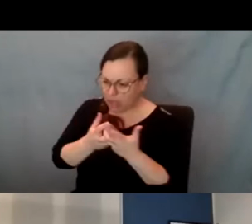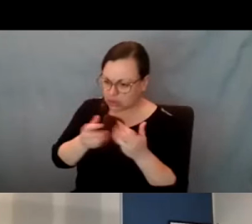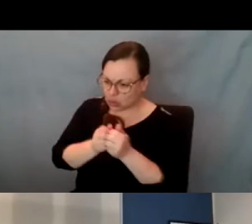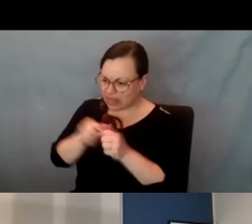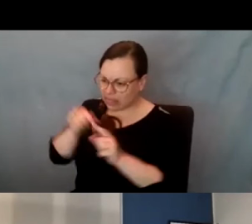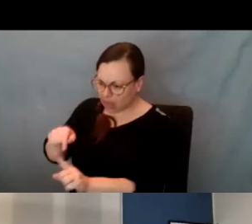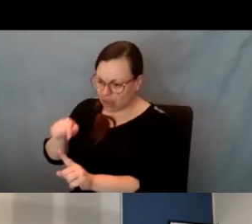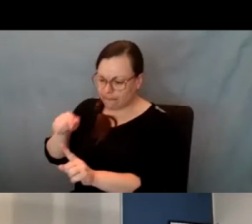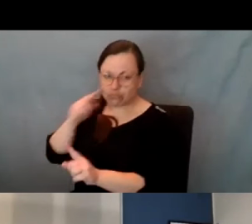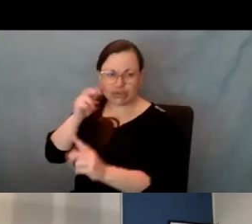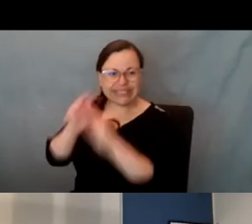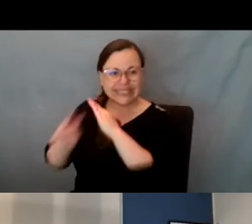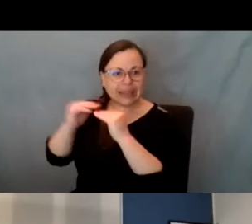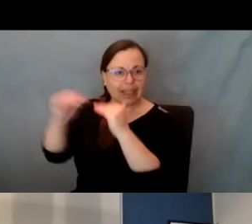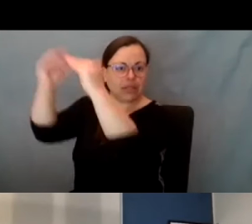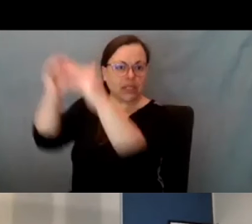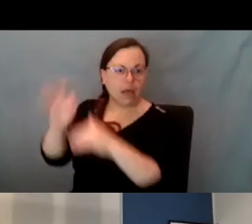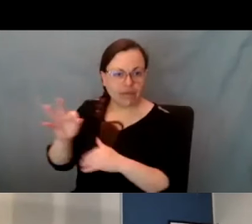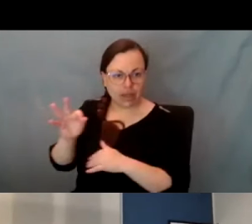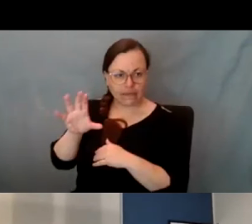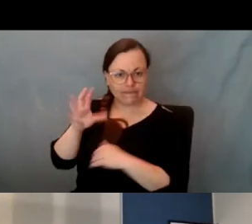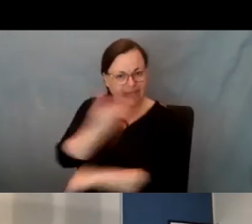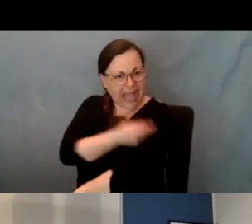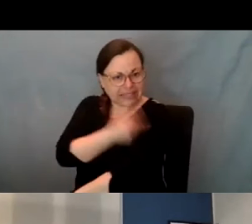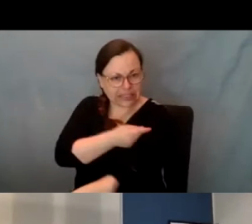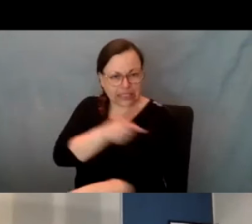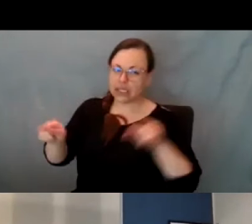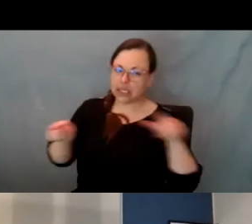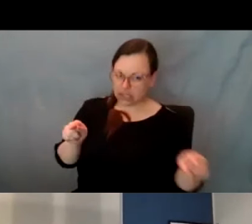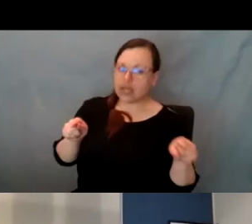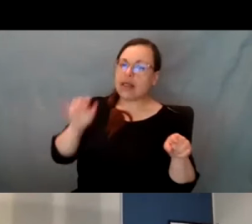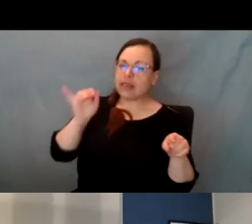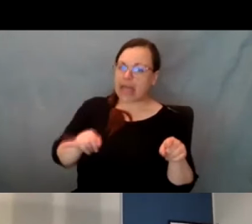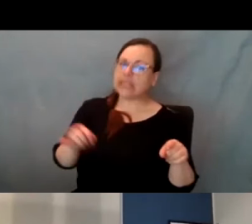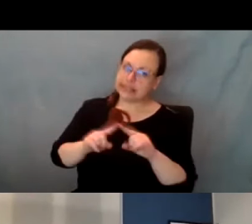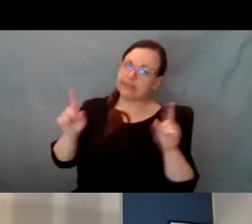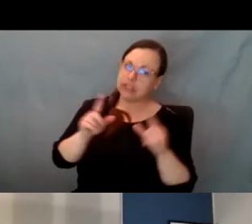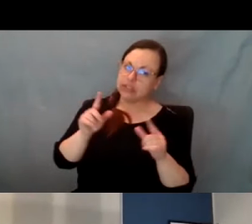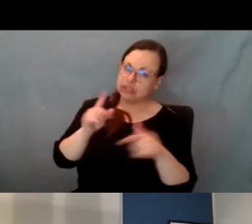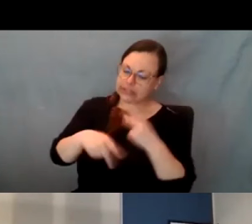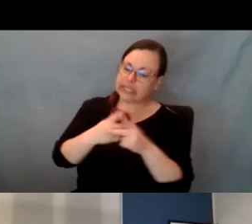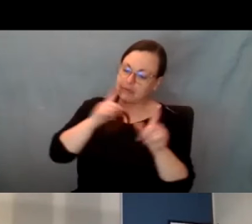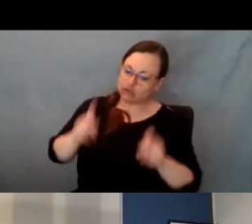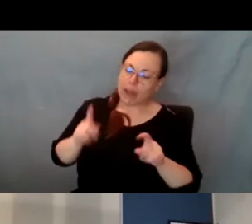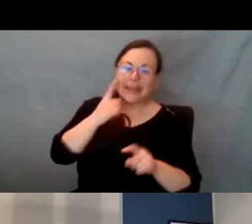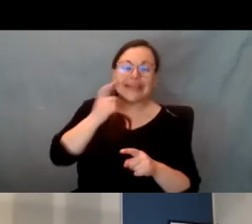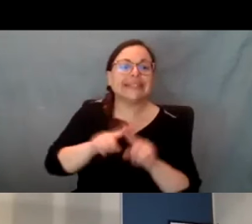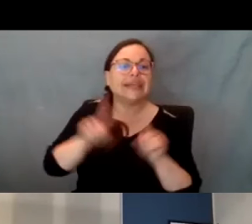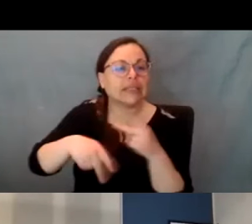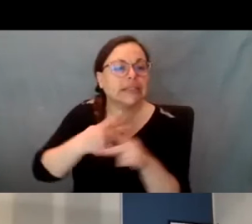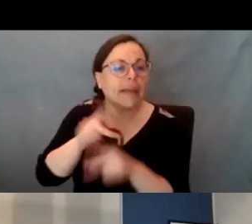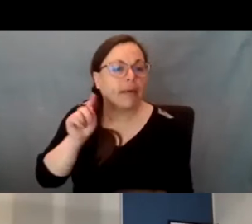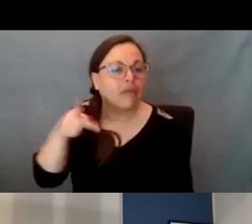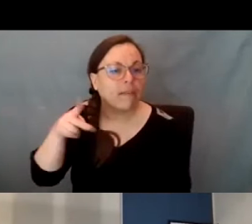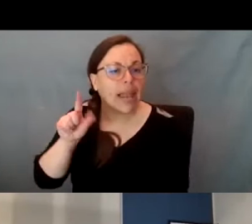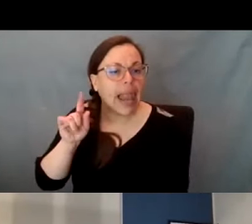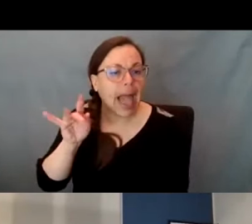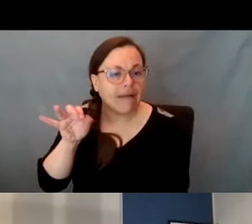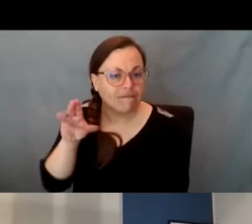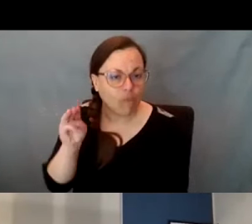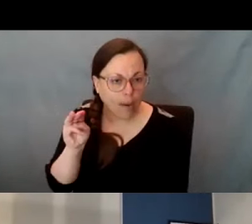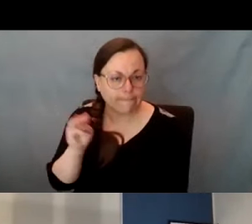vaccine. That will be a challenge because we are using different kinds of platforms. So it is possible that these correlates